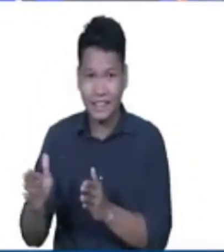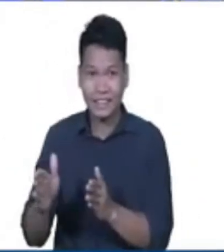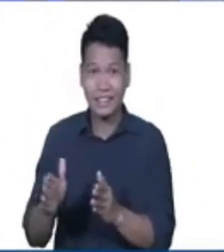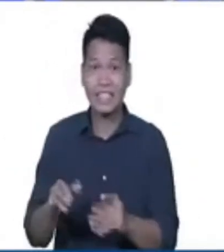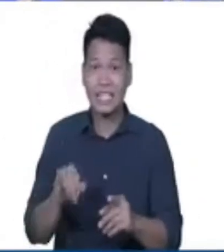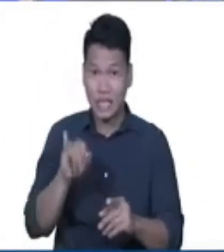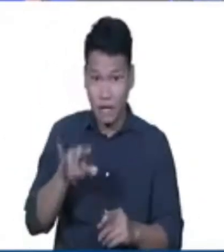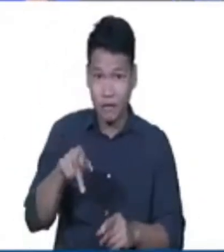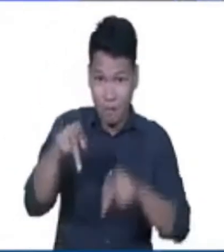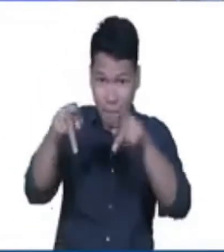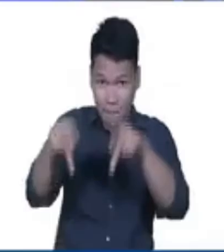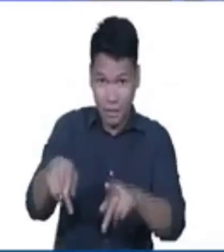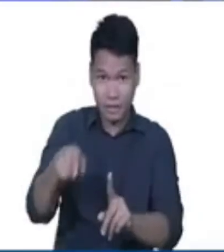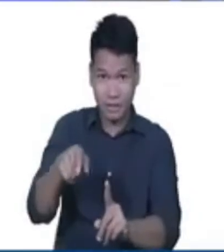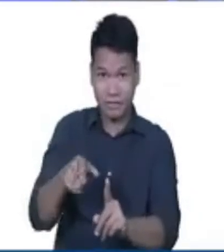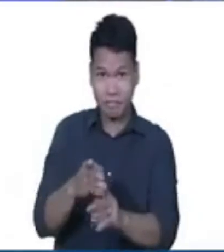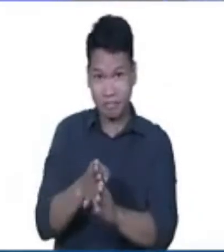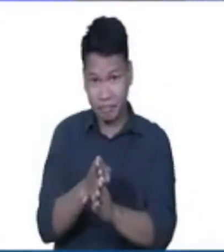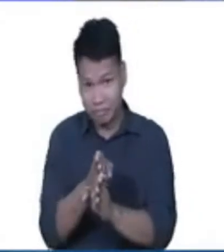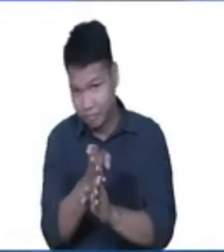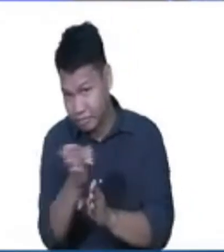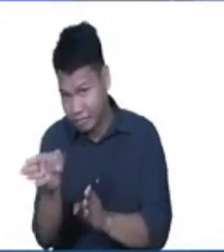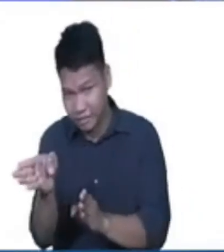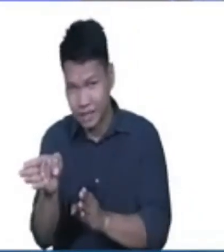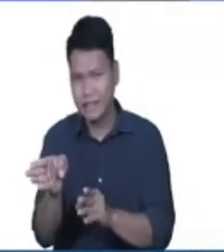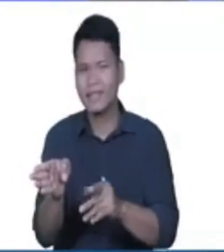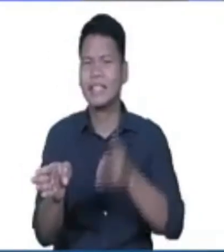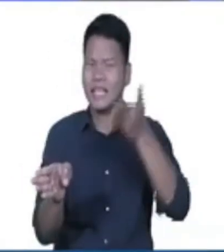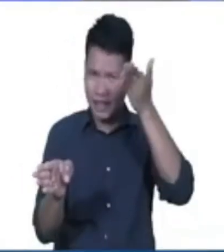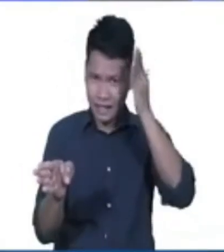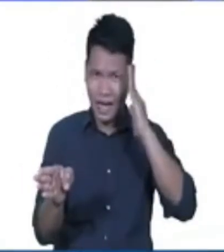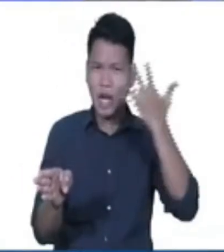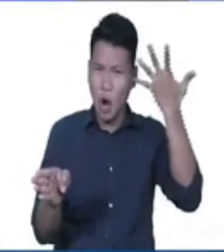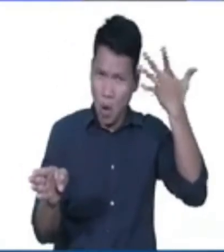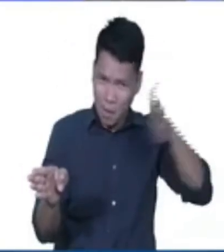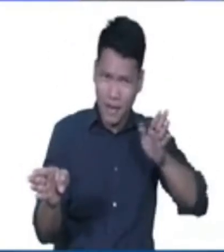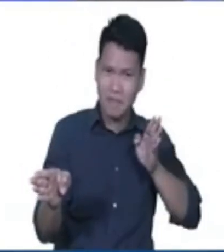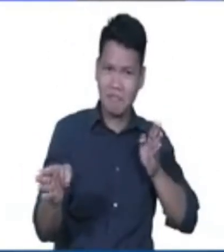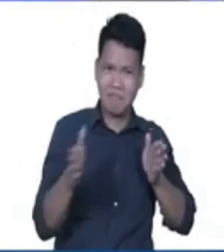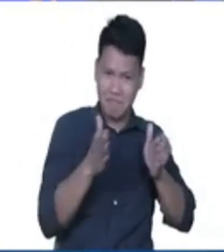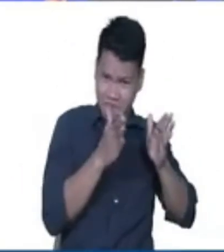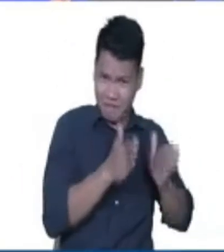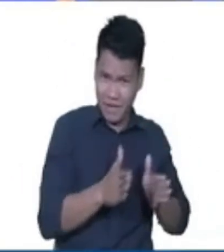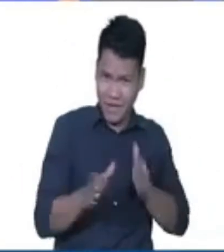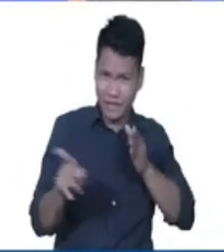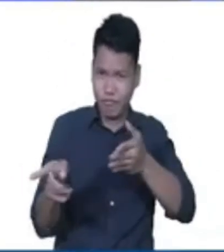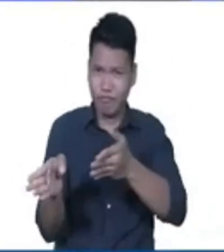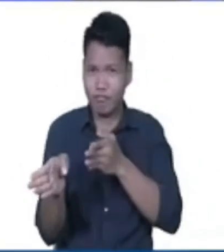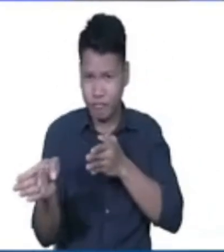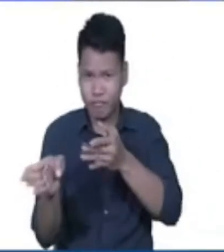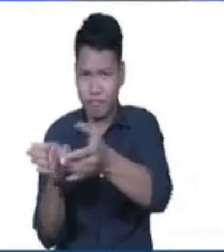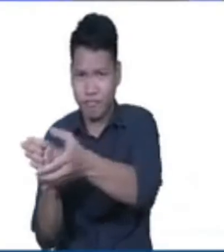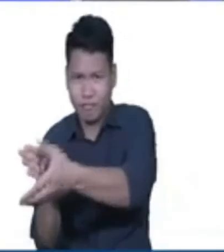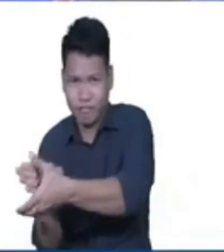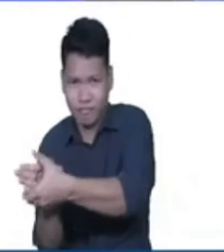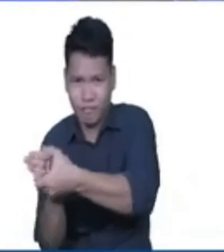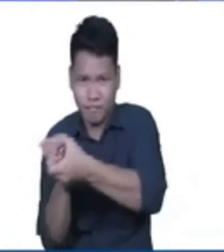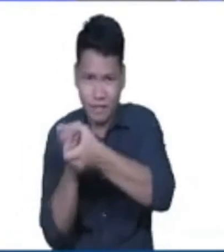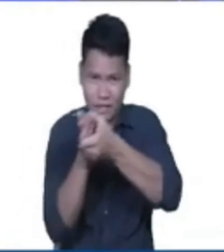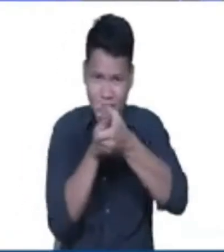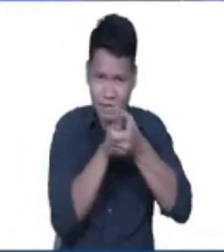tamang pagpili, God had planned in order for us to be rescued from this evil world